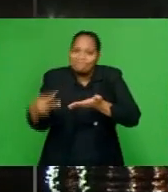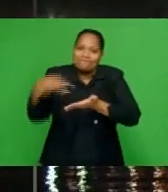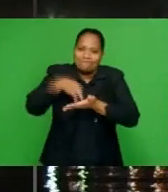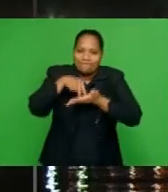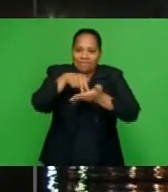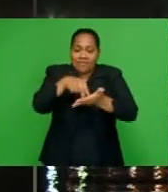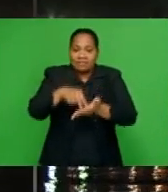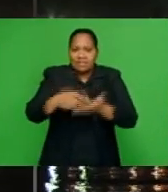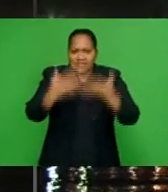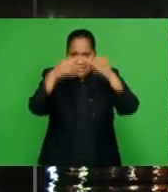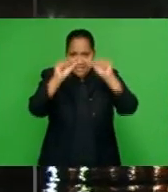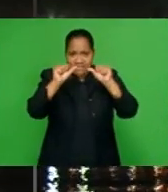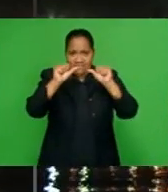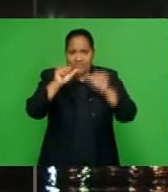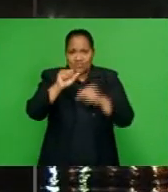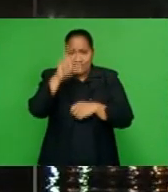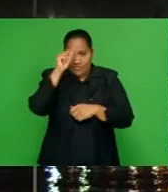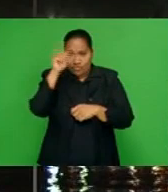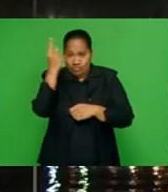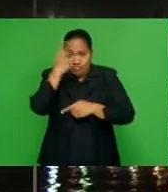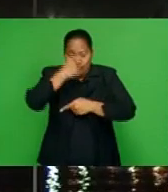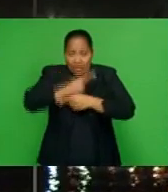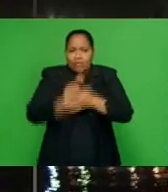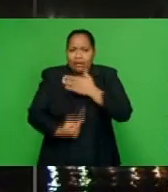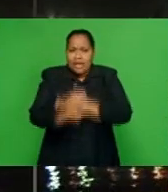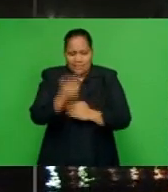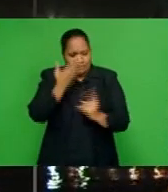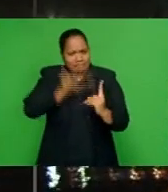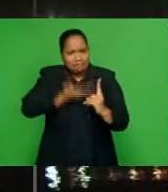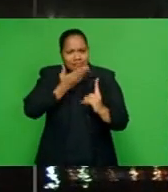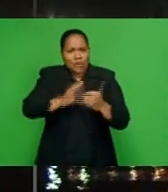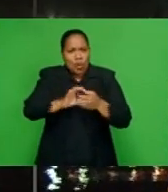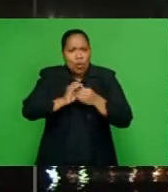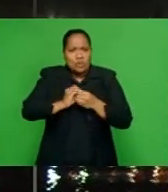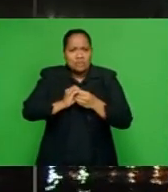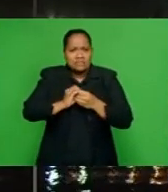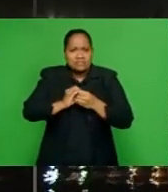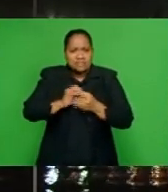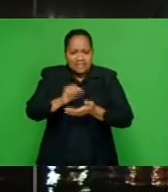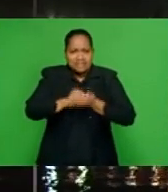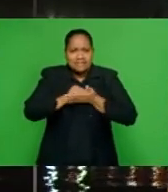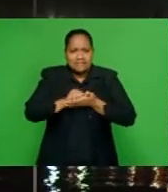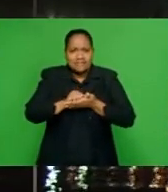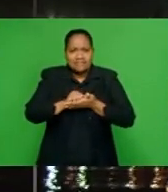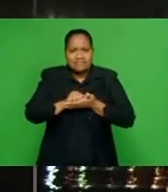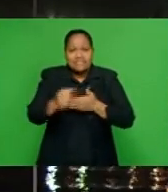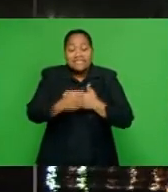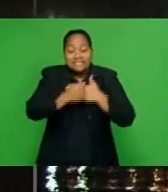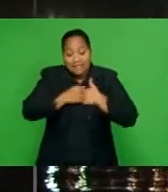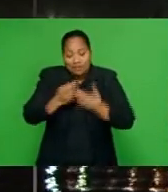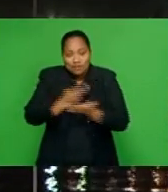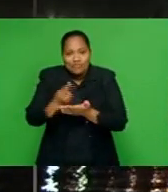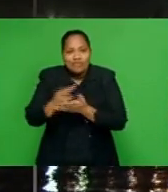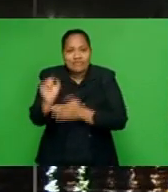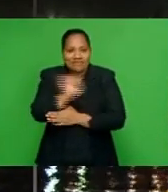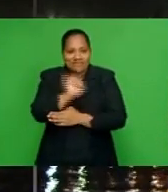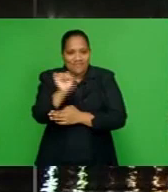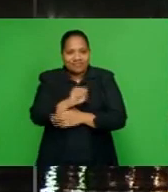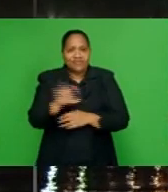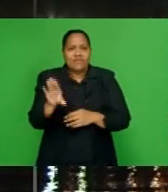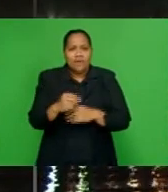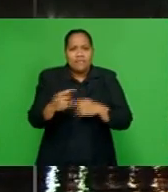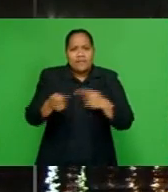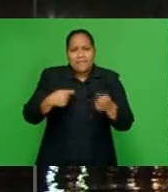catch up with Muhammad Abid, the owner of Safety Rental Cars, welding and maintenance work. From market memories